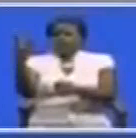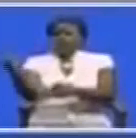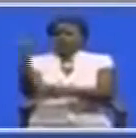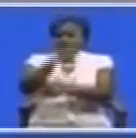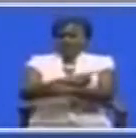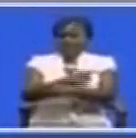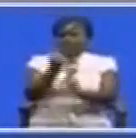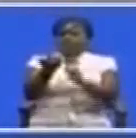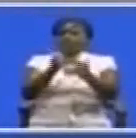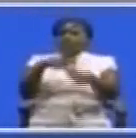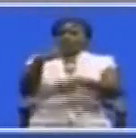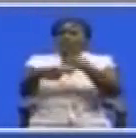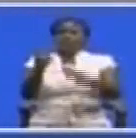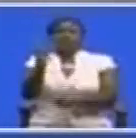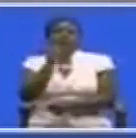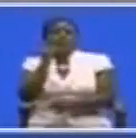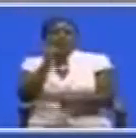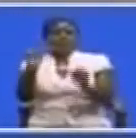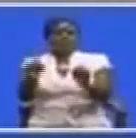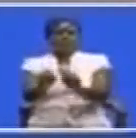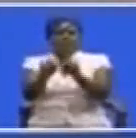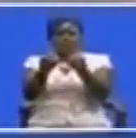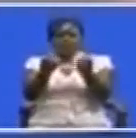continues tomorrow, whereby the race will take place